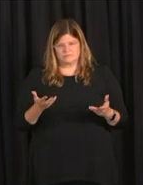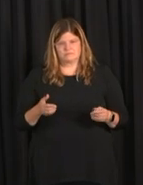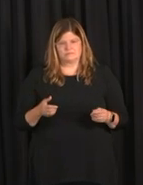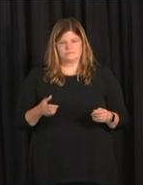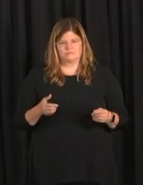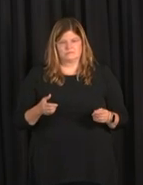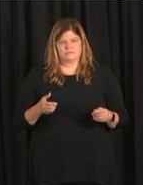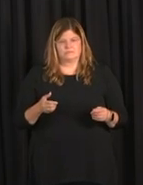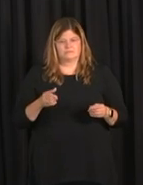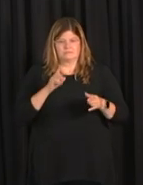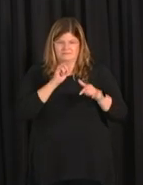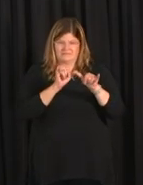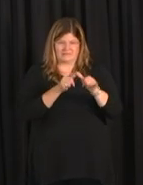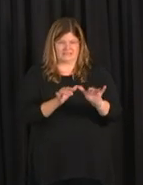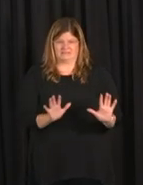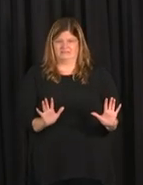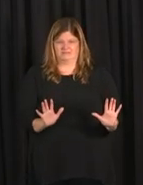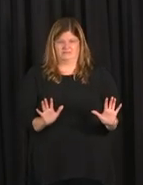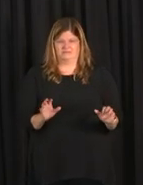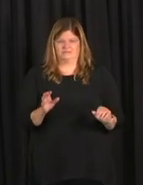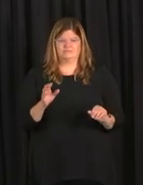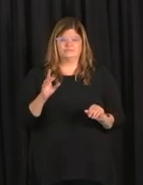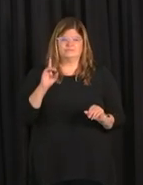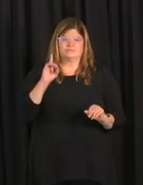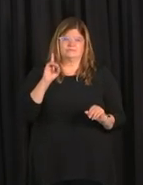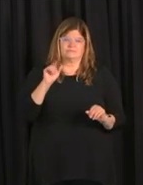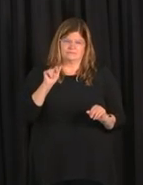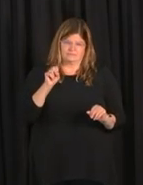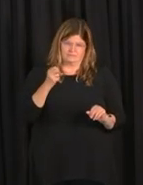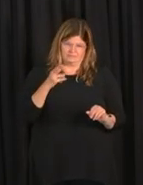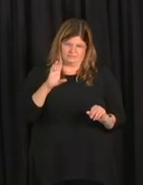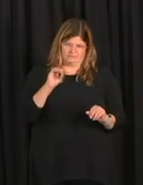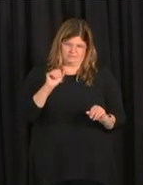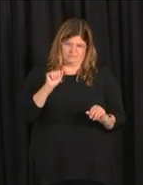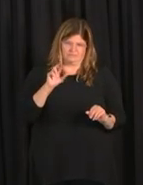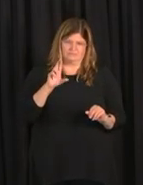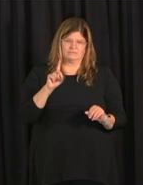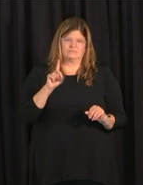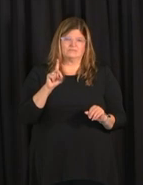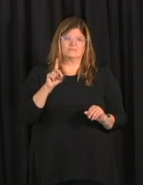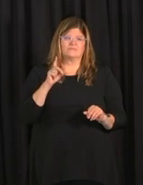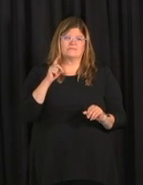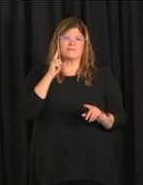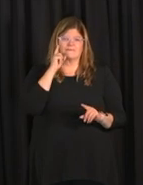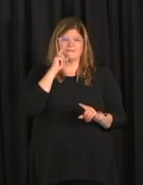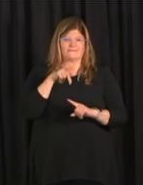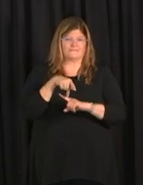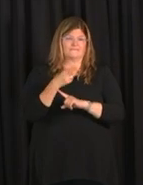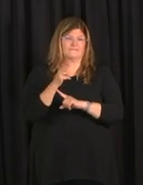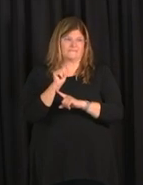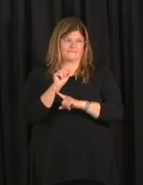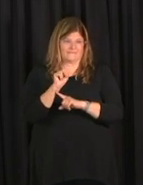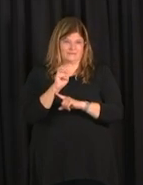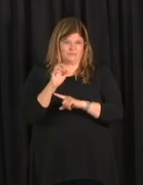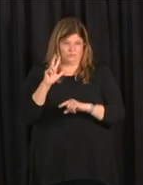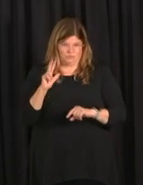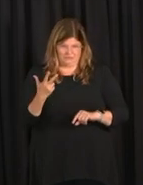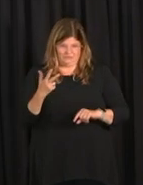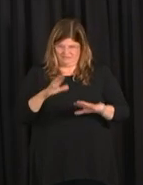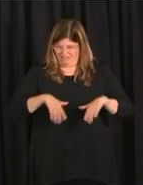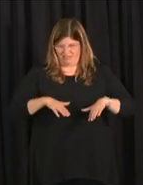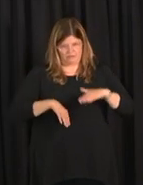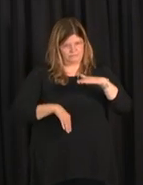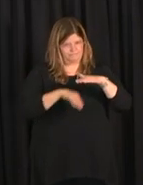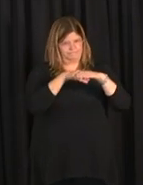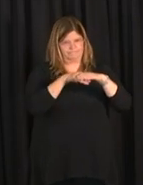have always been metrics on the dashboard for phase 3. We had not met those metrics. So even though we retired